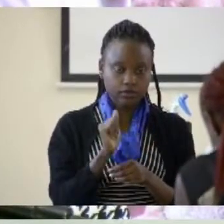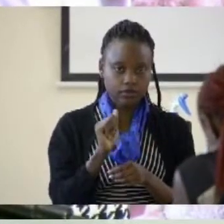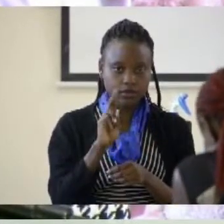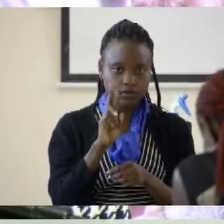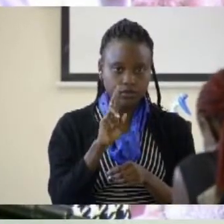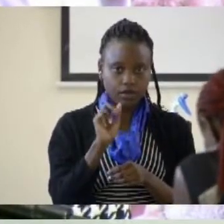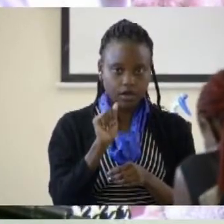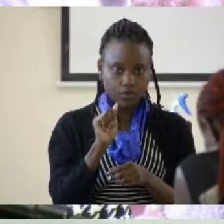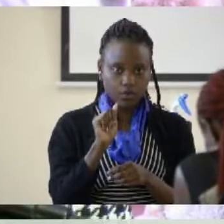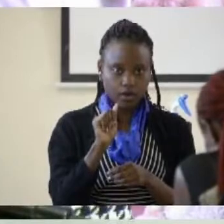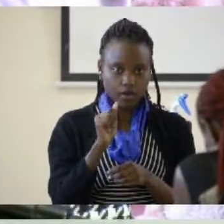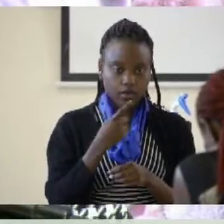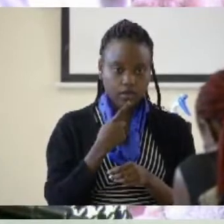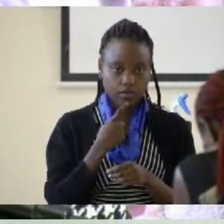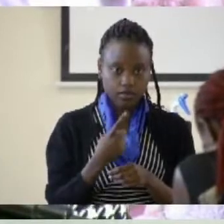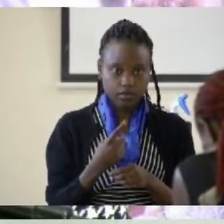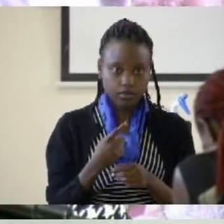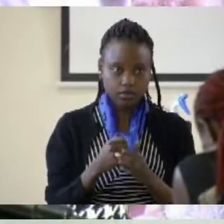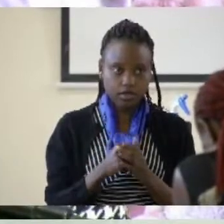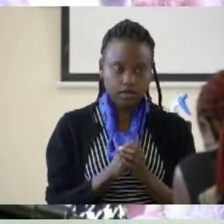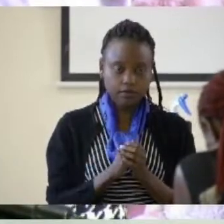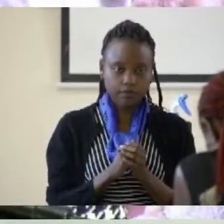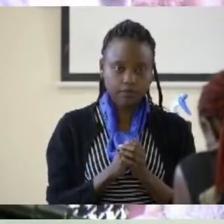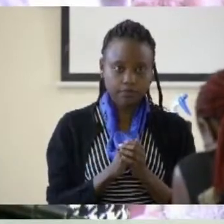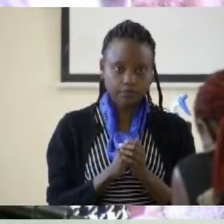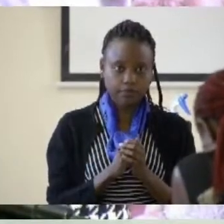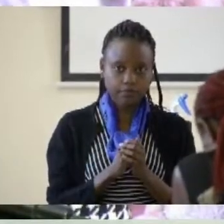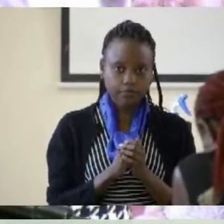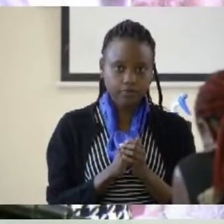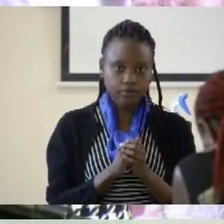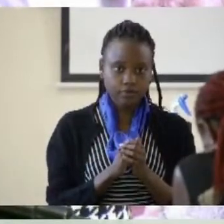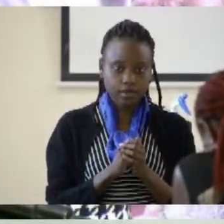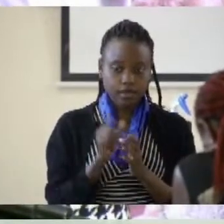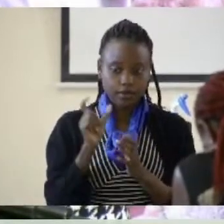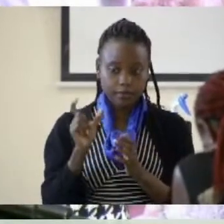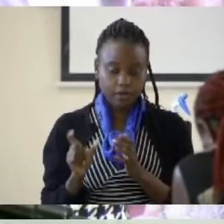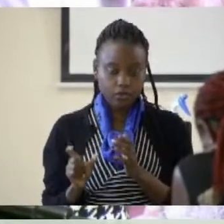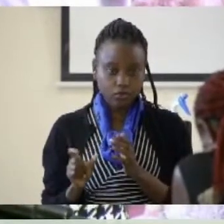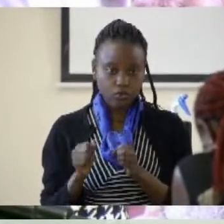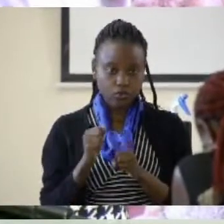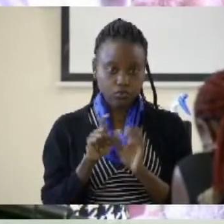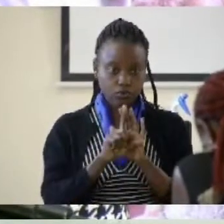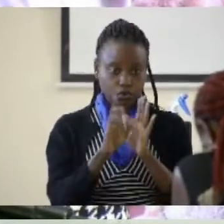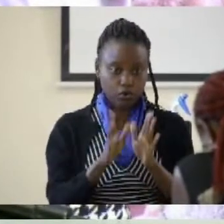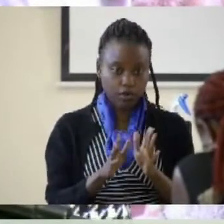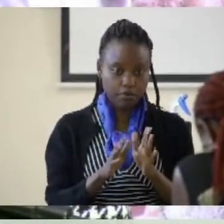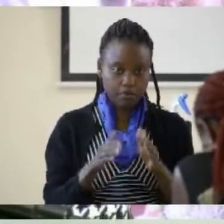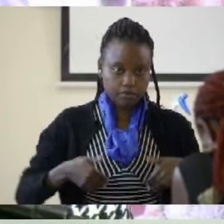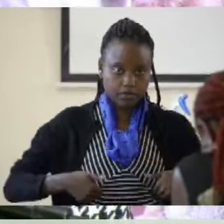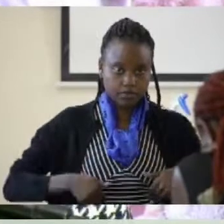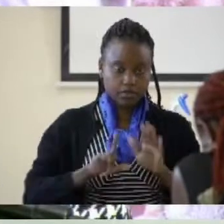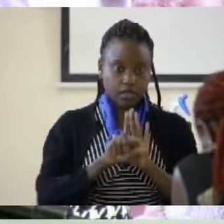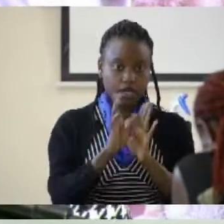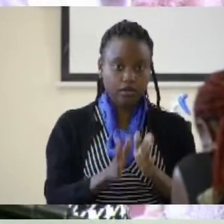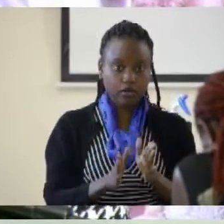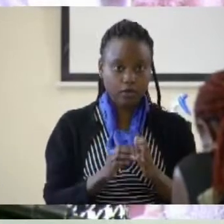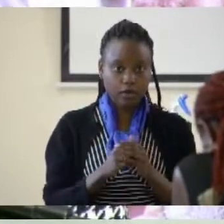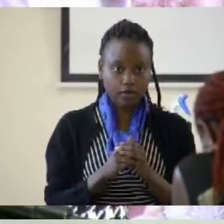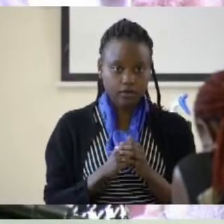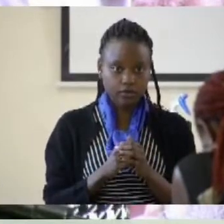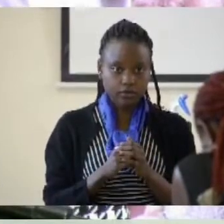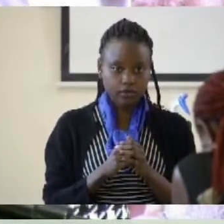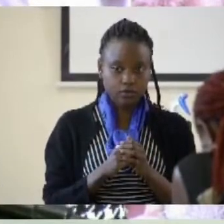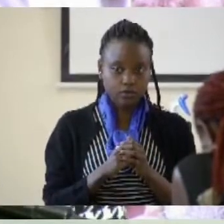Aura just mentioned, the most likely person to do legal aid would be a young lawyer who has been